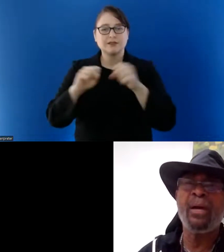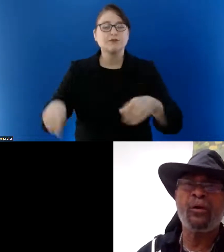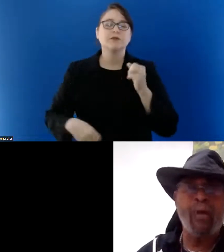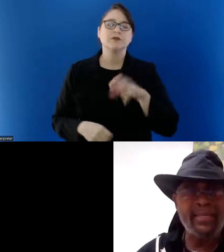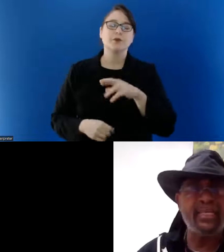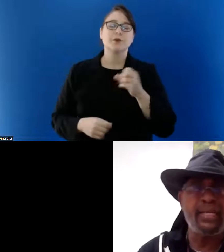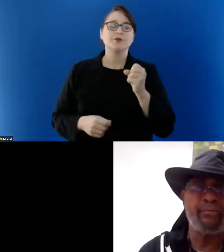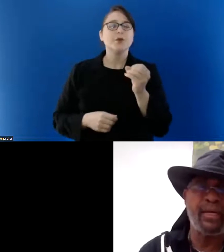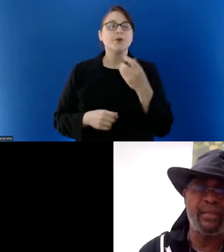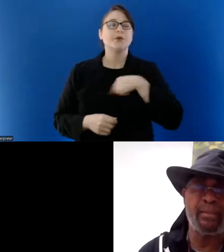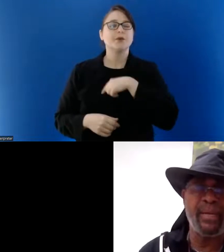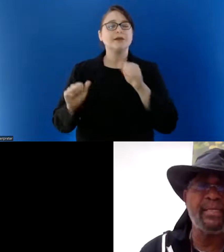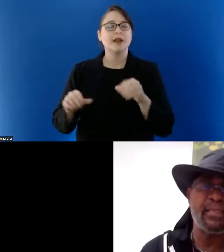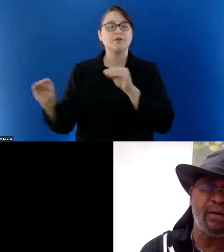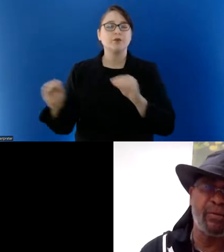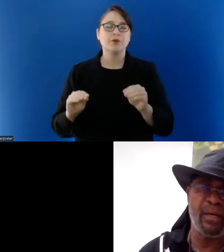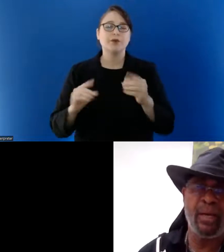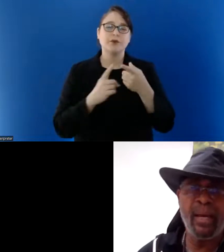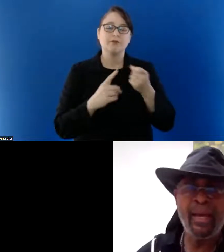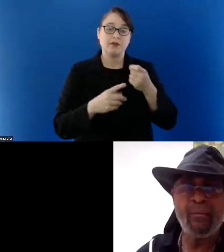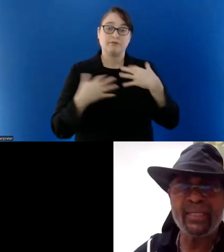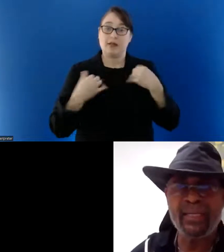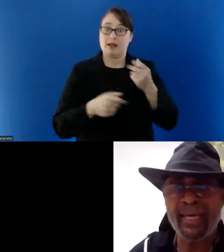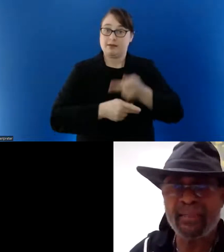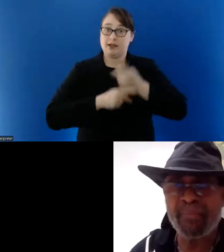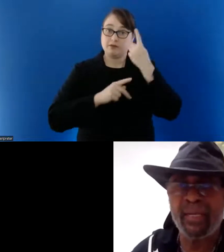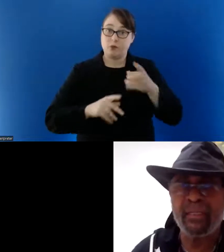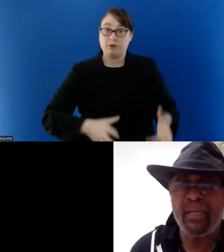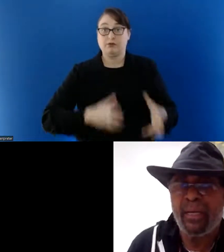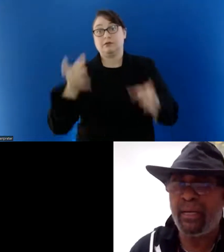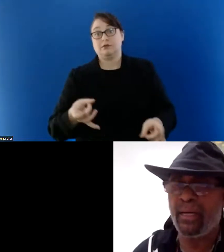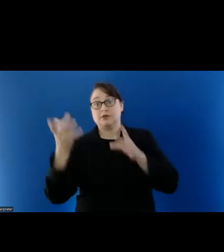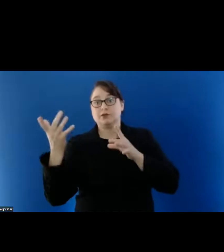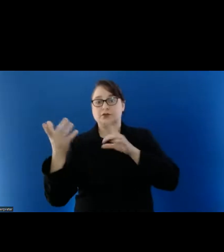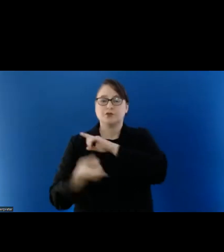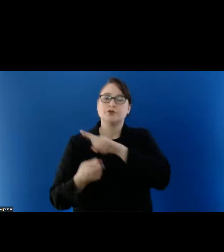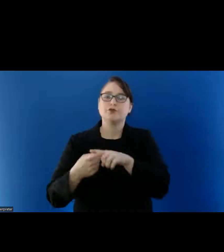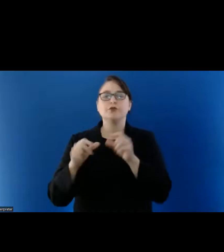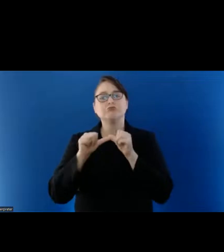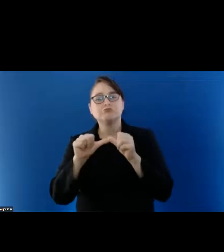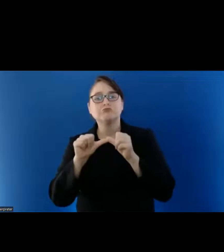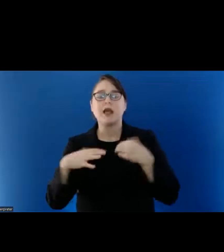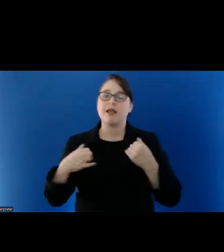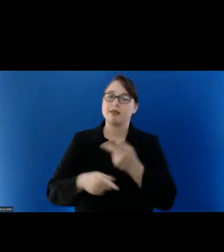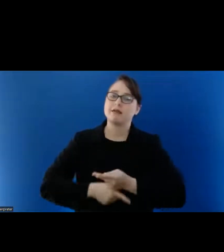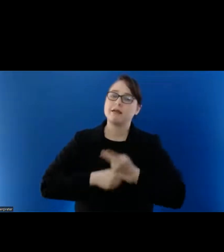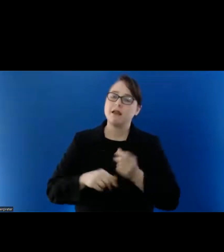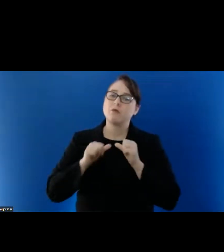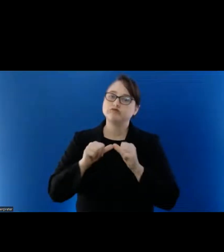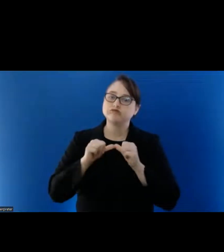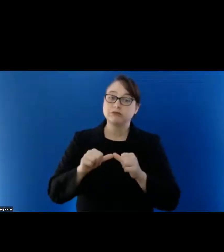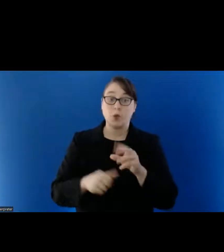from crisis healthcare to maintenance healthcare. And Wesley has been a great